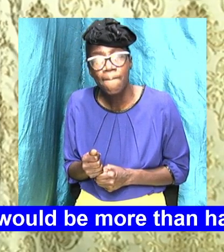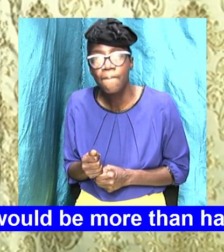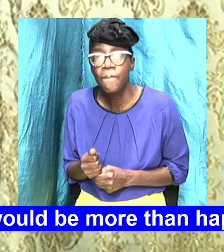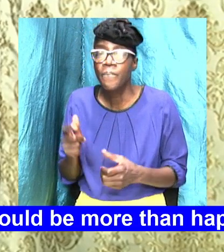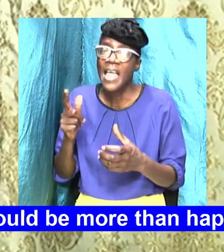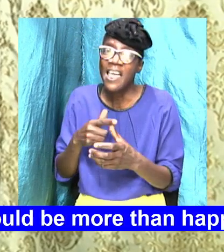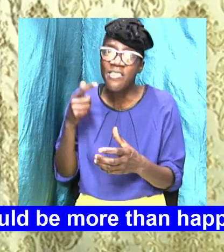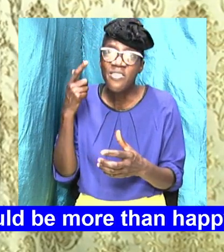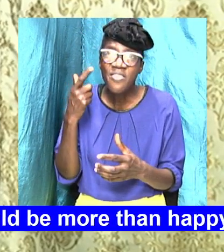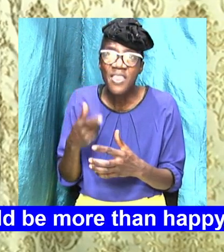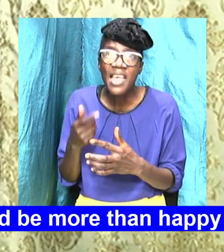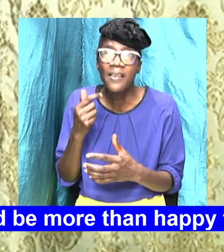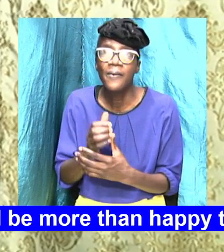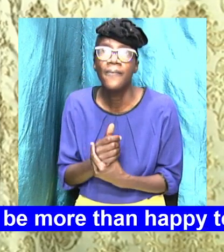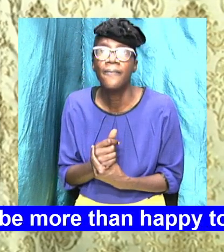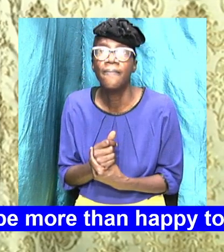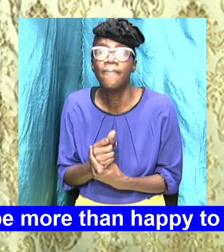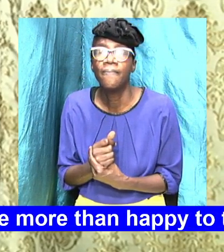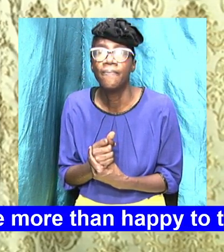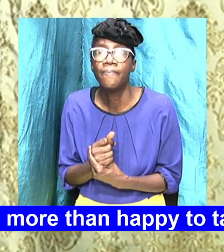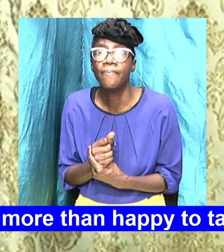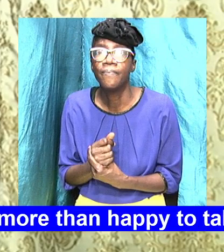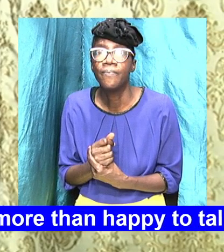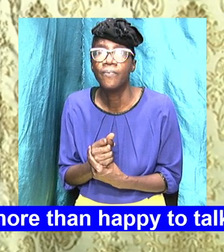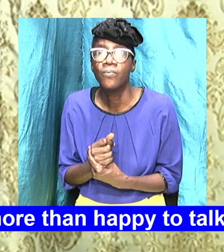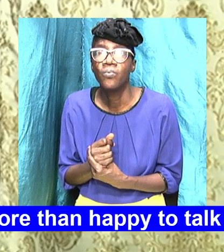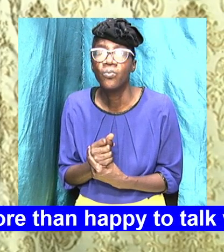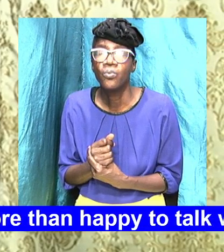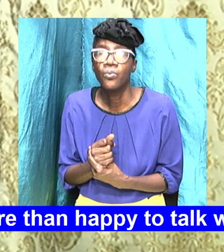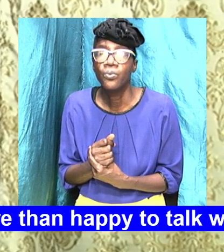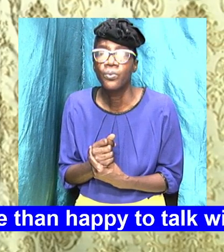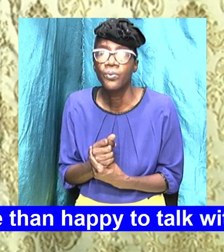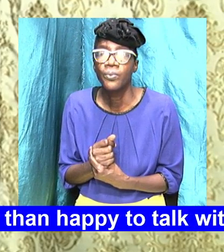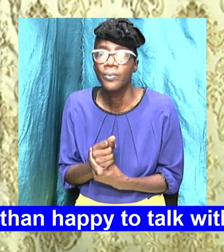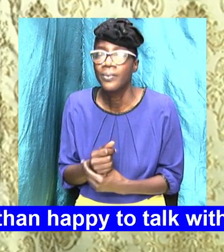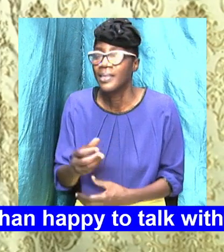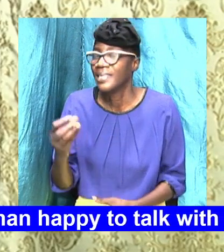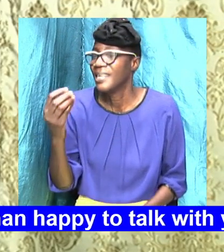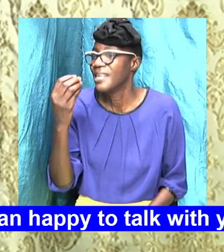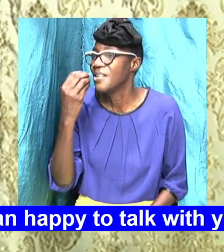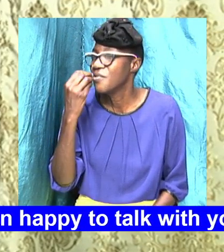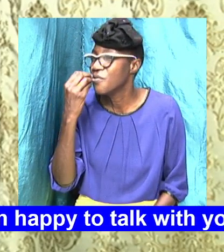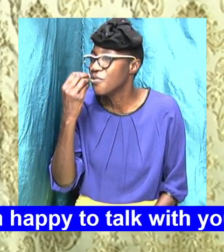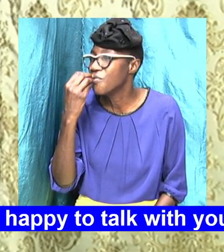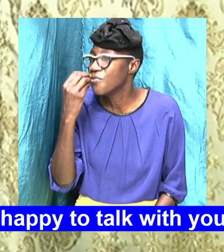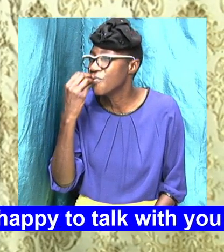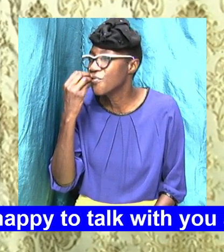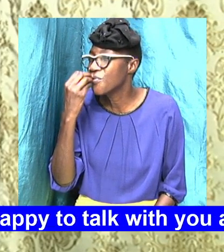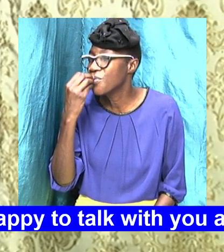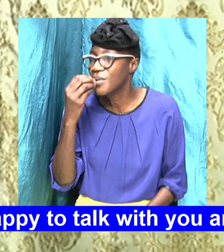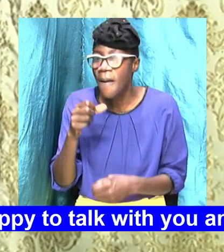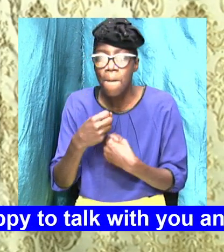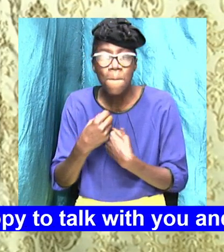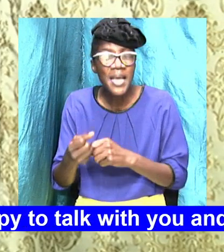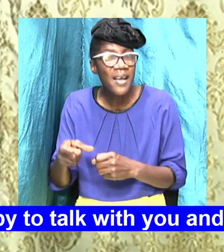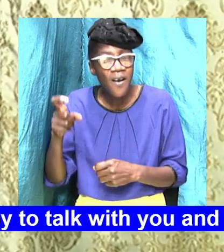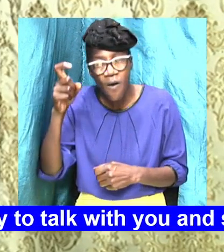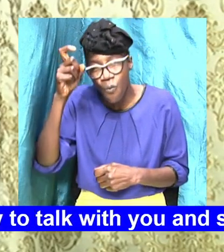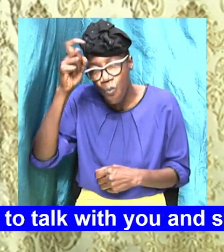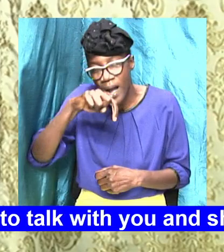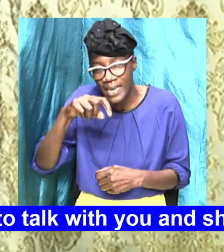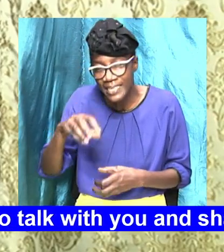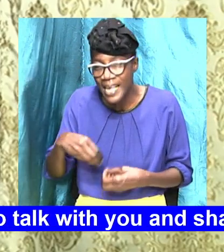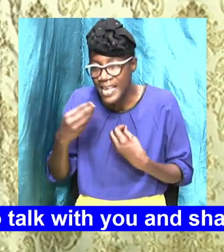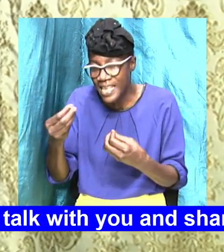And then, even somehow perceive that the fruit would make her wise, giving